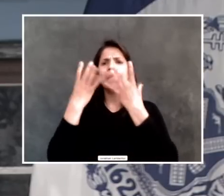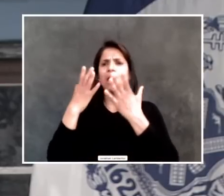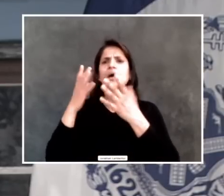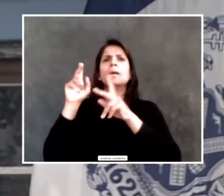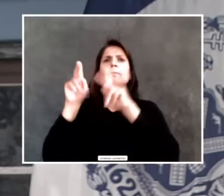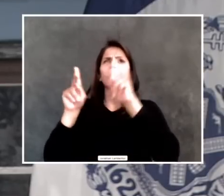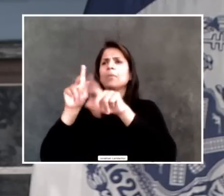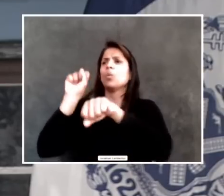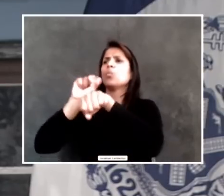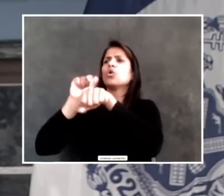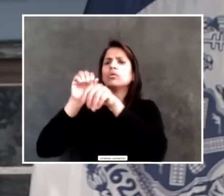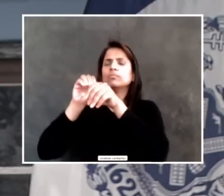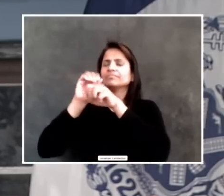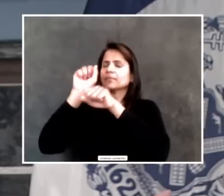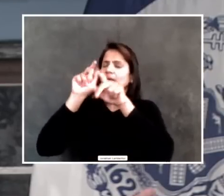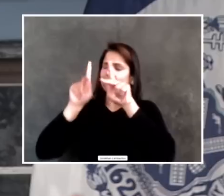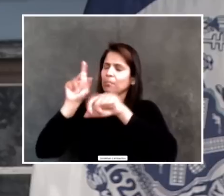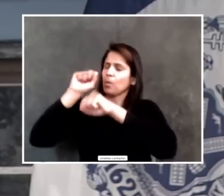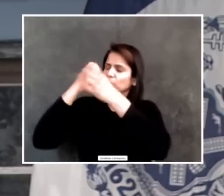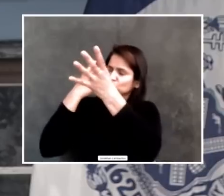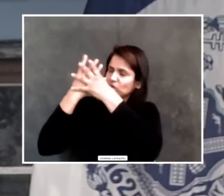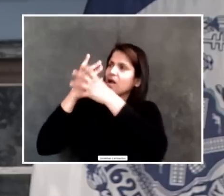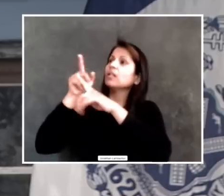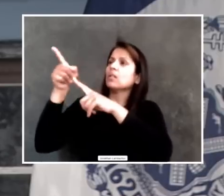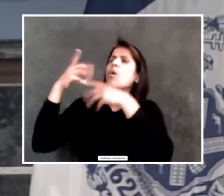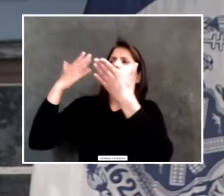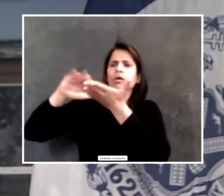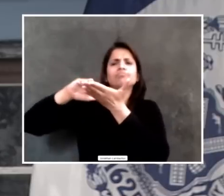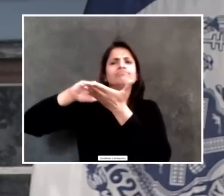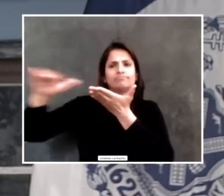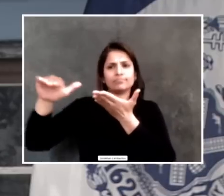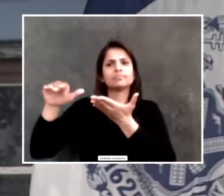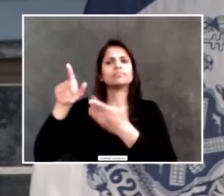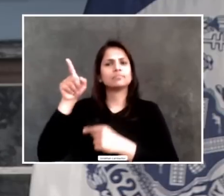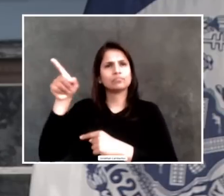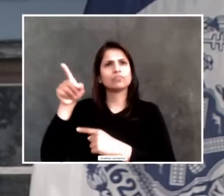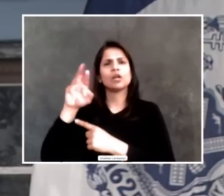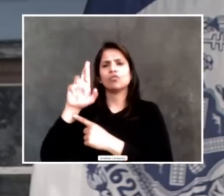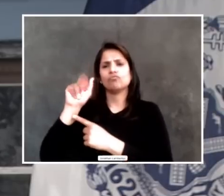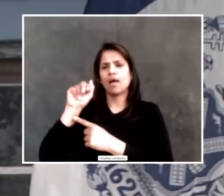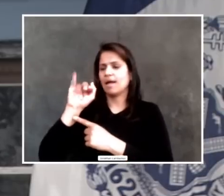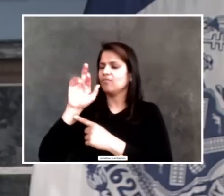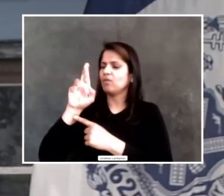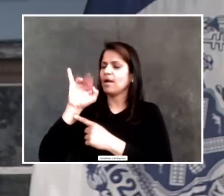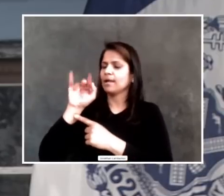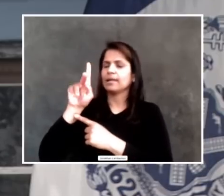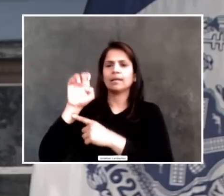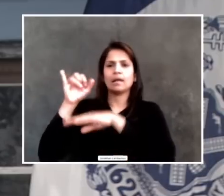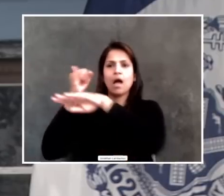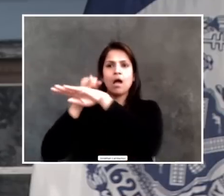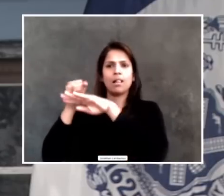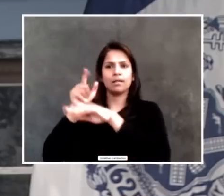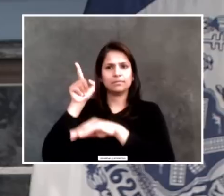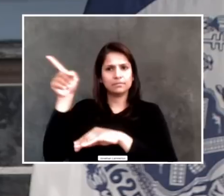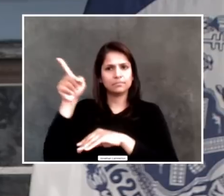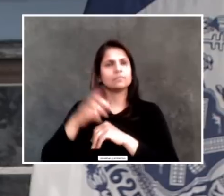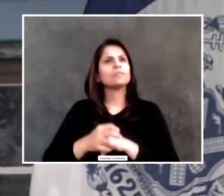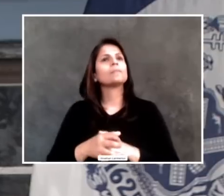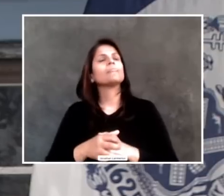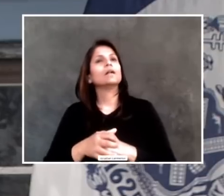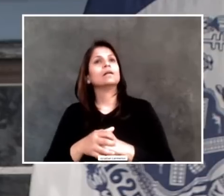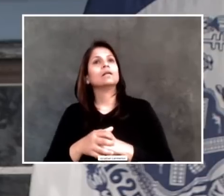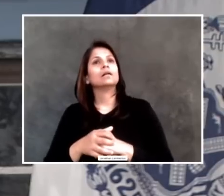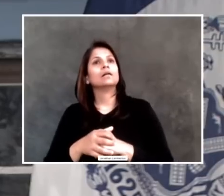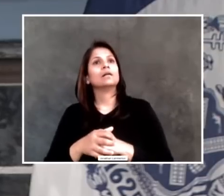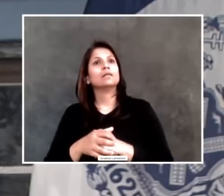the last part, and one of the doctors, whoever wants to speak to it, will speak to the work to make sure that the